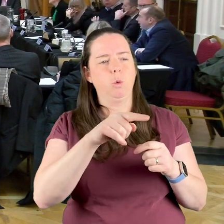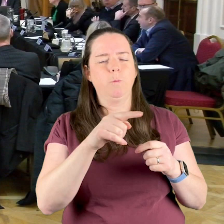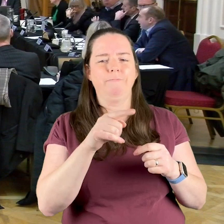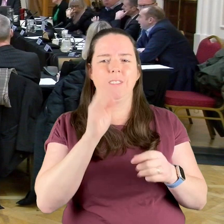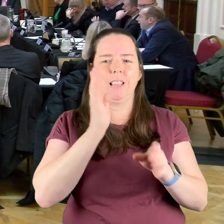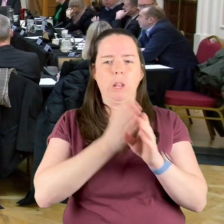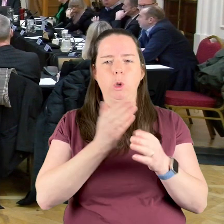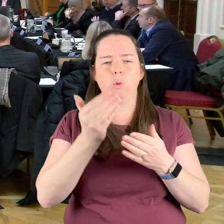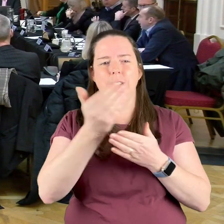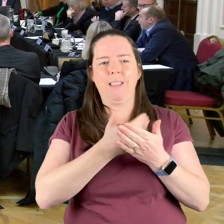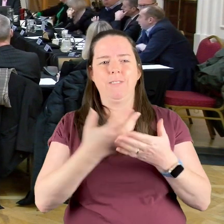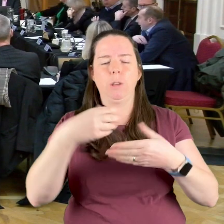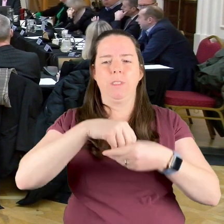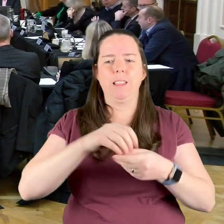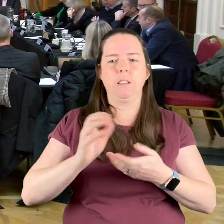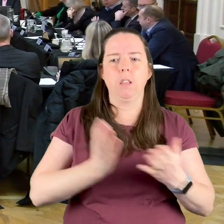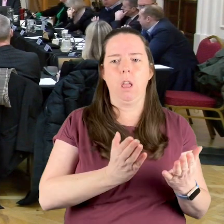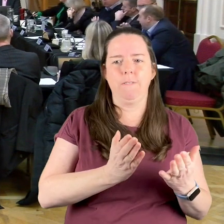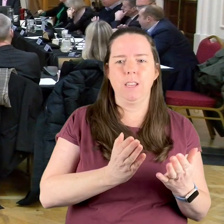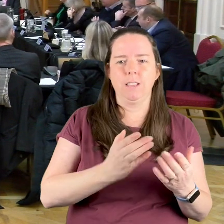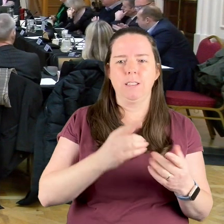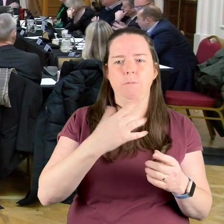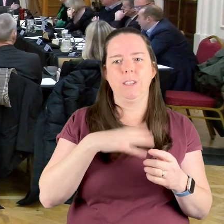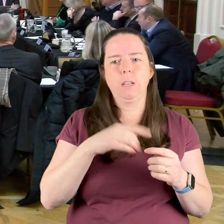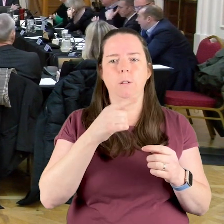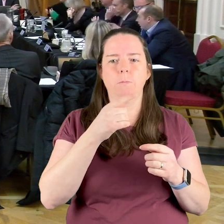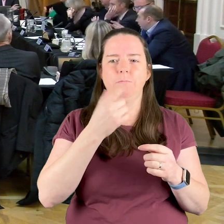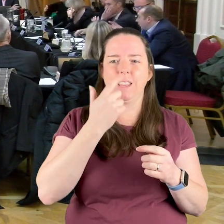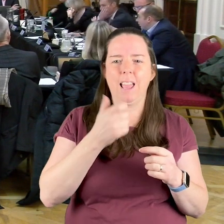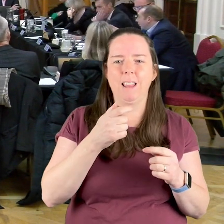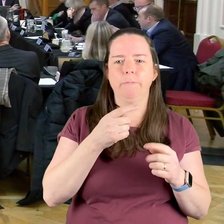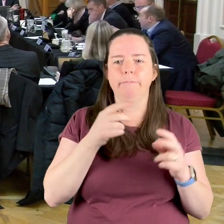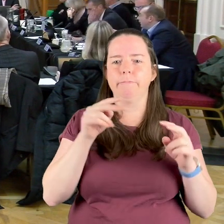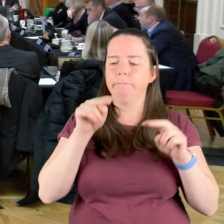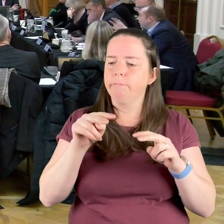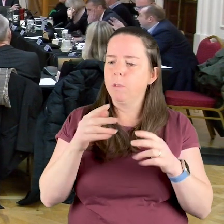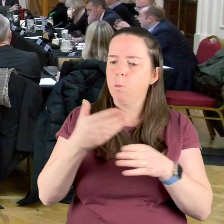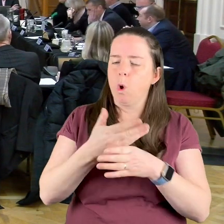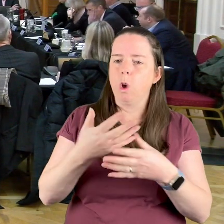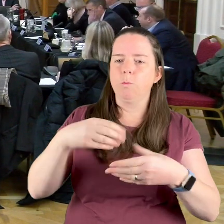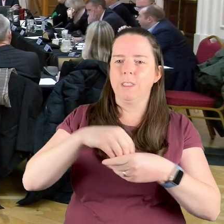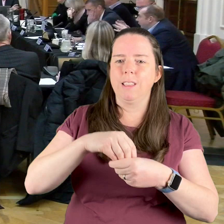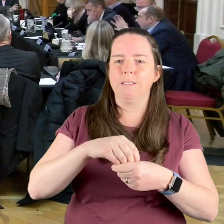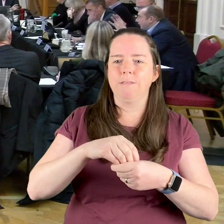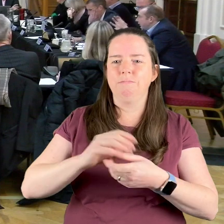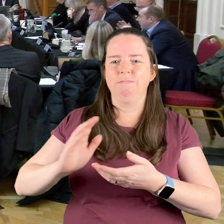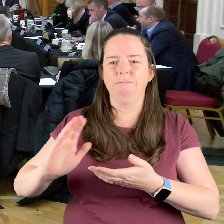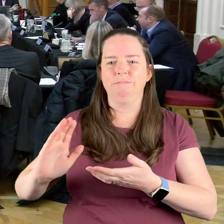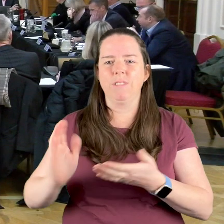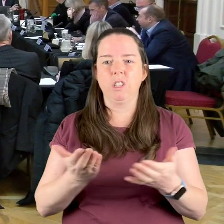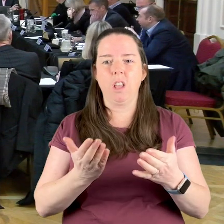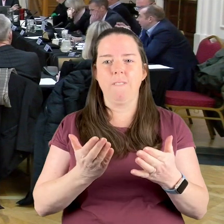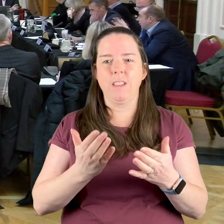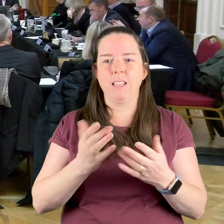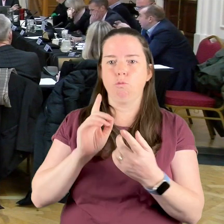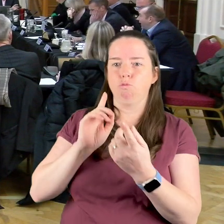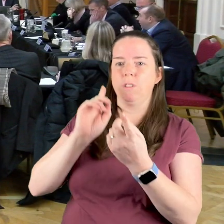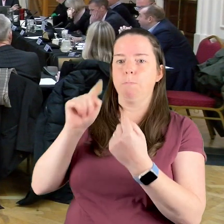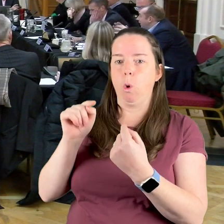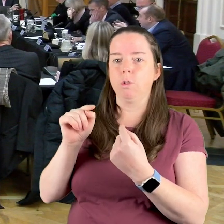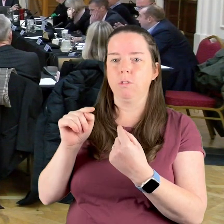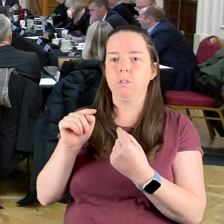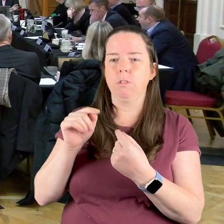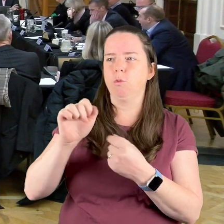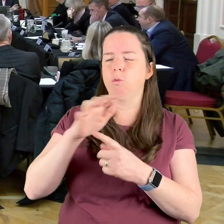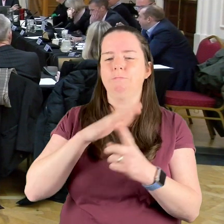safety within their service, and they do need to be able to look down and work within their service, but they also need to be able to look up and